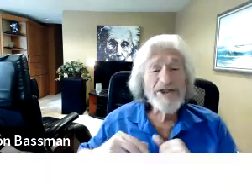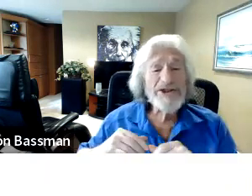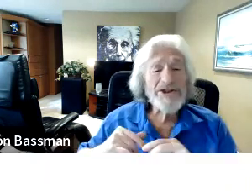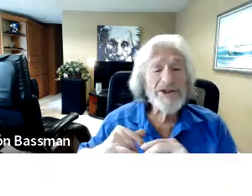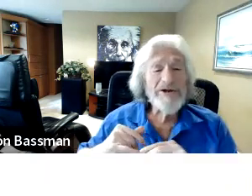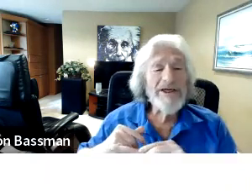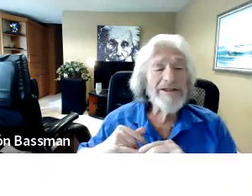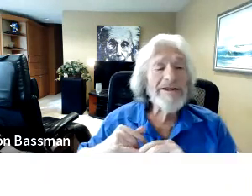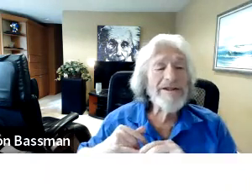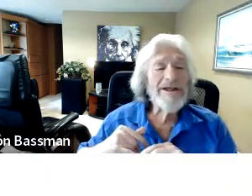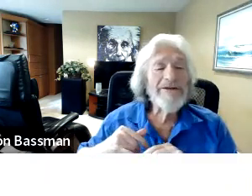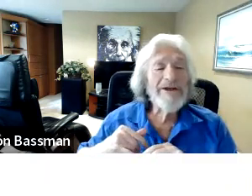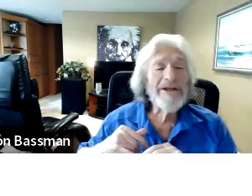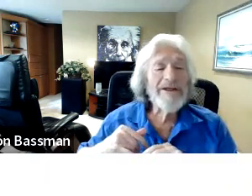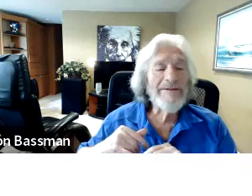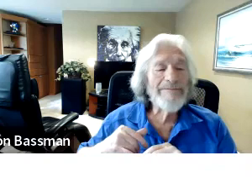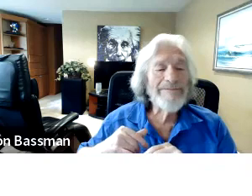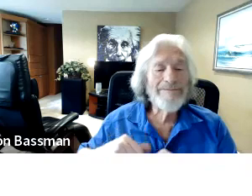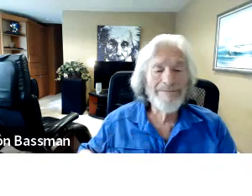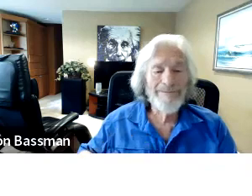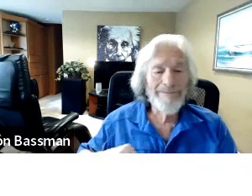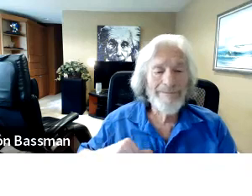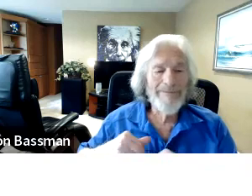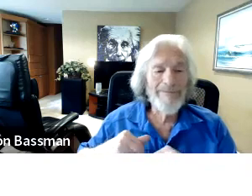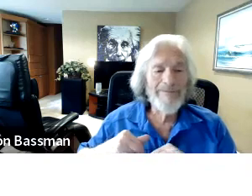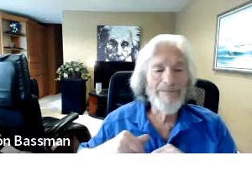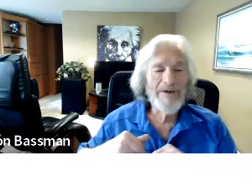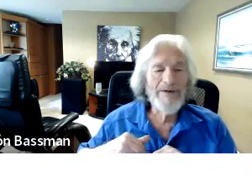want to flash, Sierra, on the